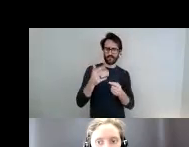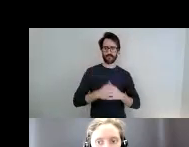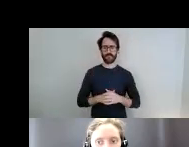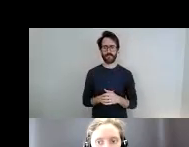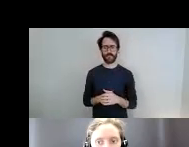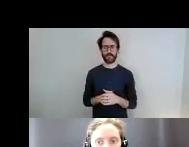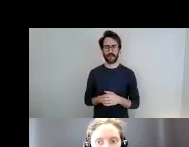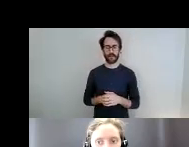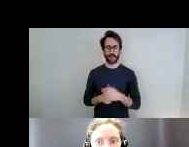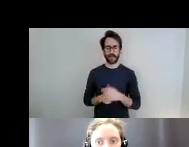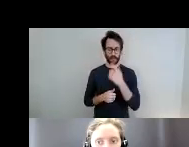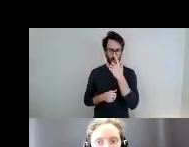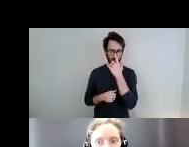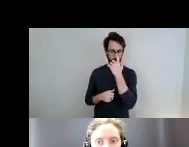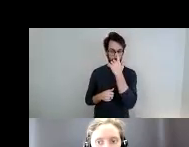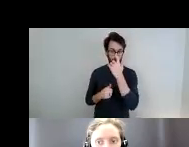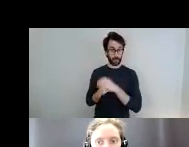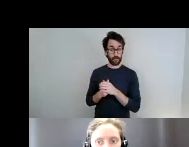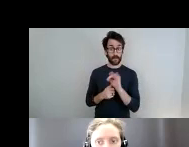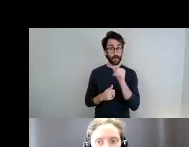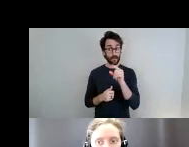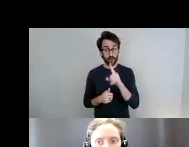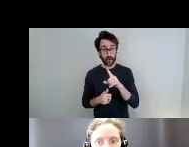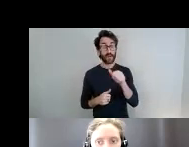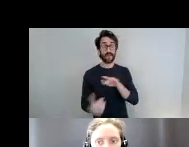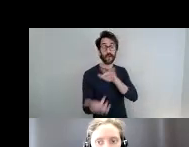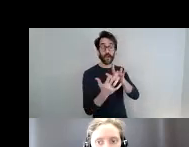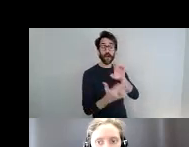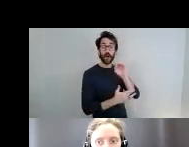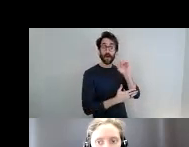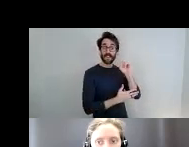registration: you can contact the OSC. We have a toll-free number,